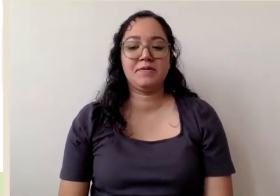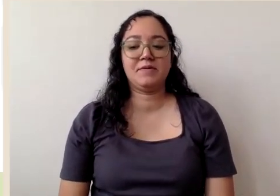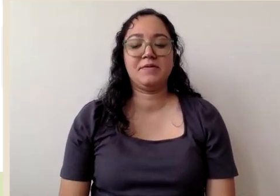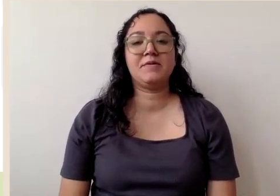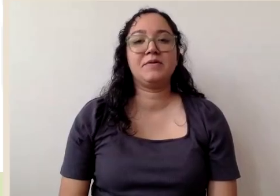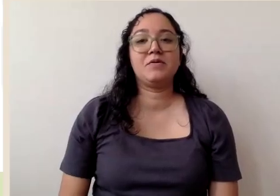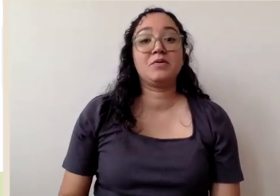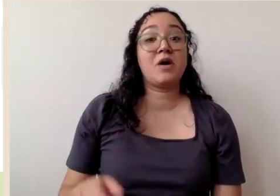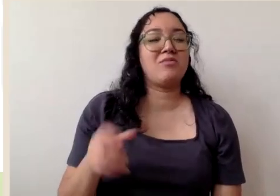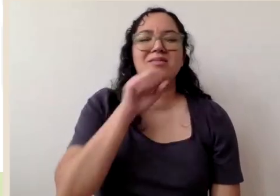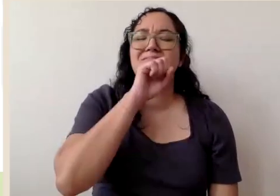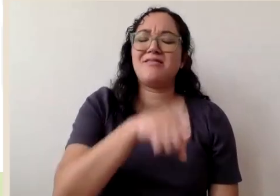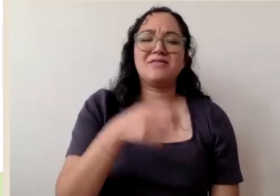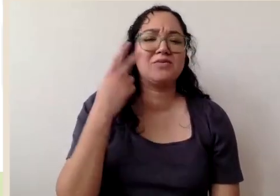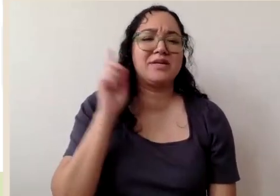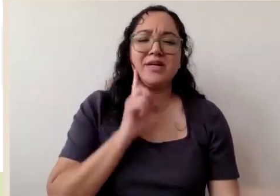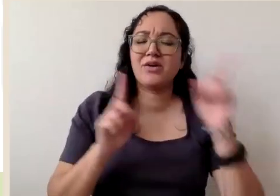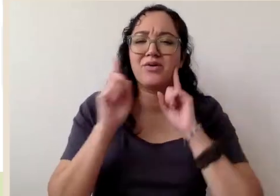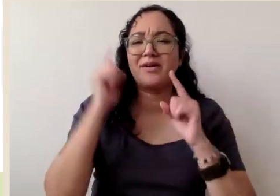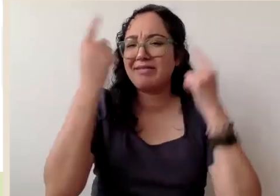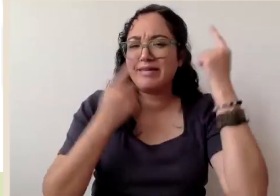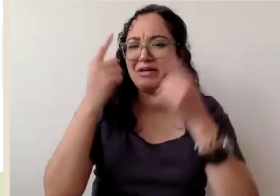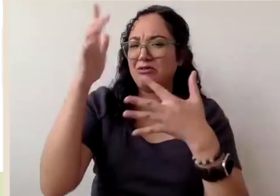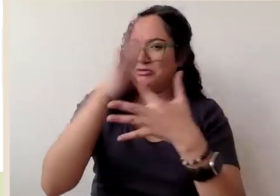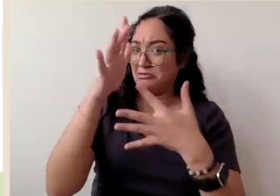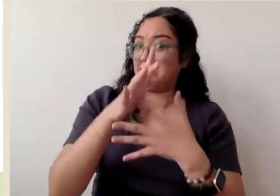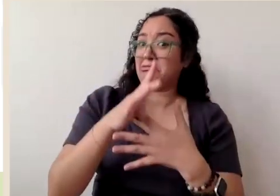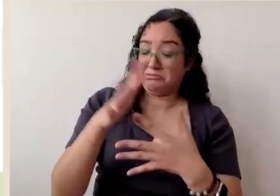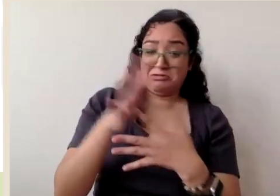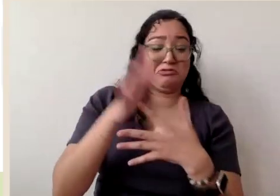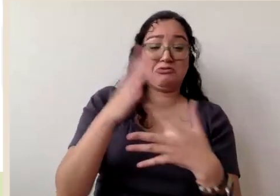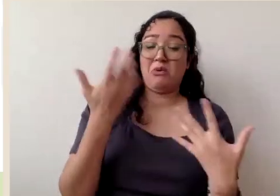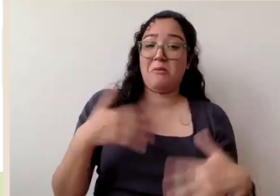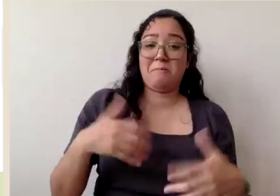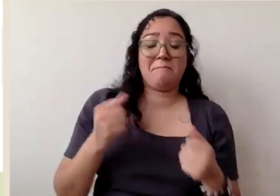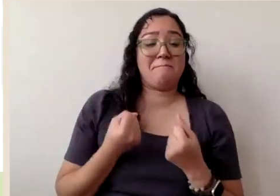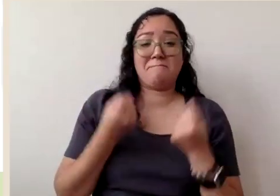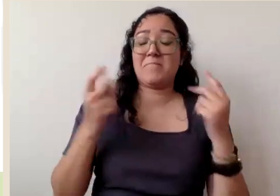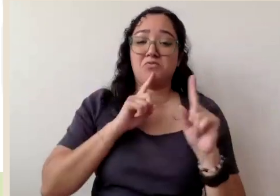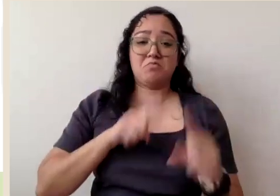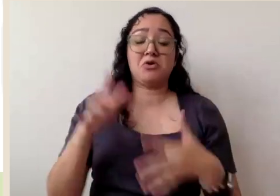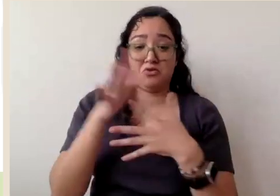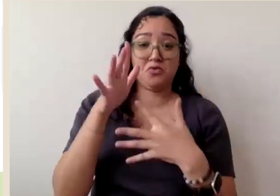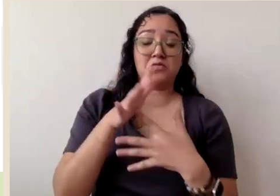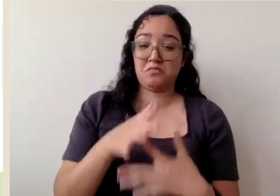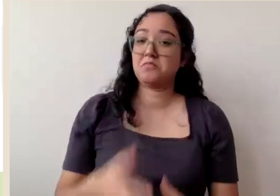Would love to hear our thoughts about juniors. We got a lot of responses for juniors here.